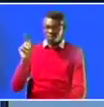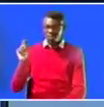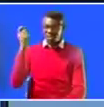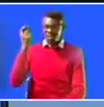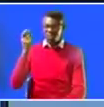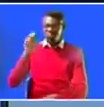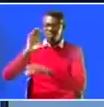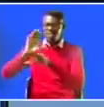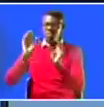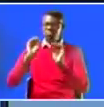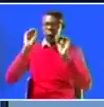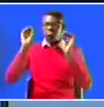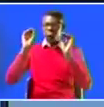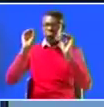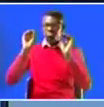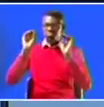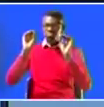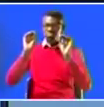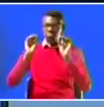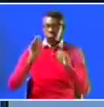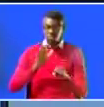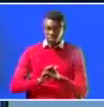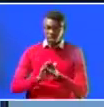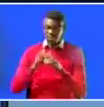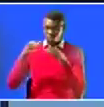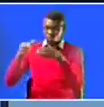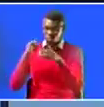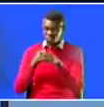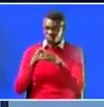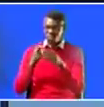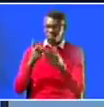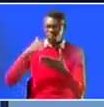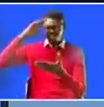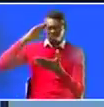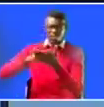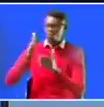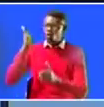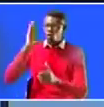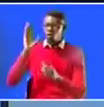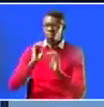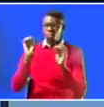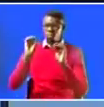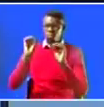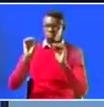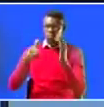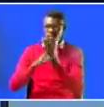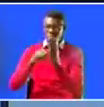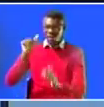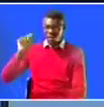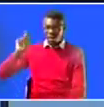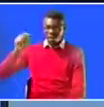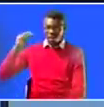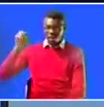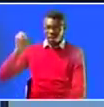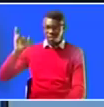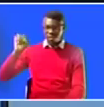religion, and it is often believed that a majority of that number claim to be atheists. Tonight, KTN's Timothy Otieno shares a story